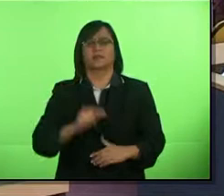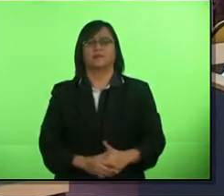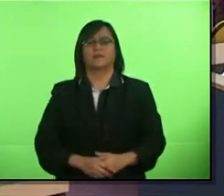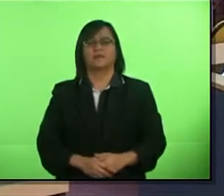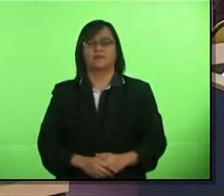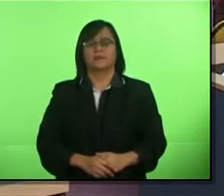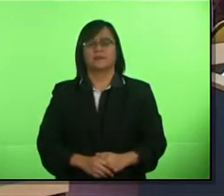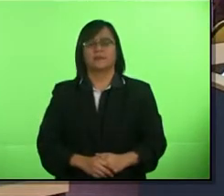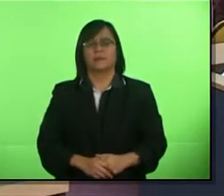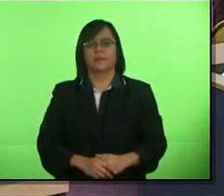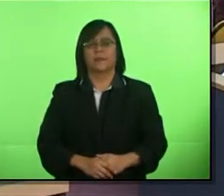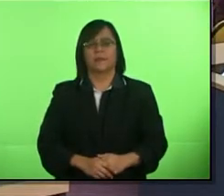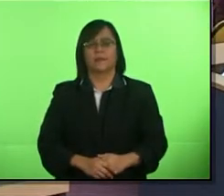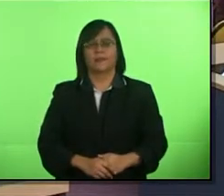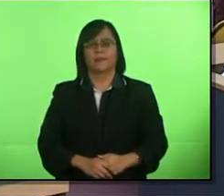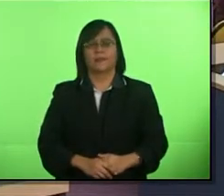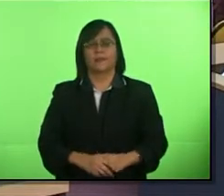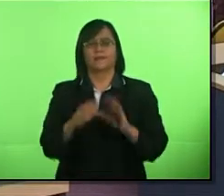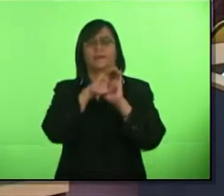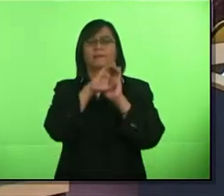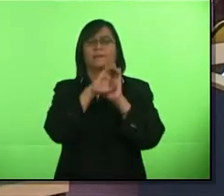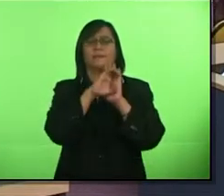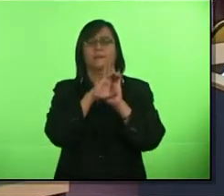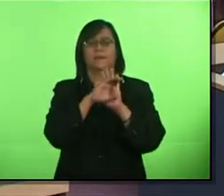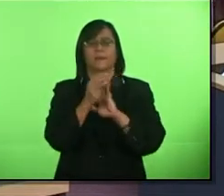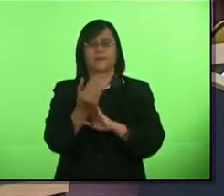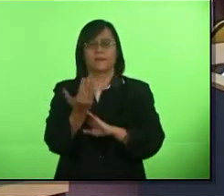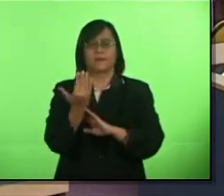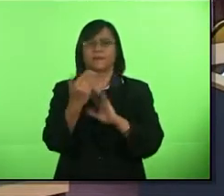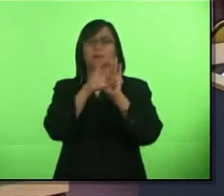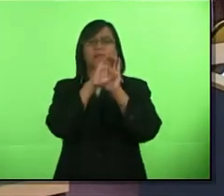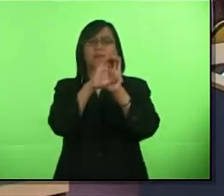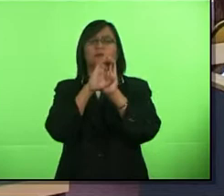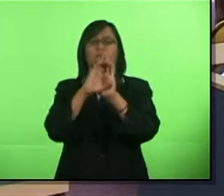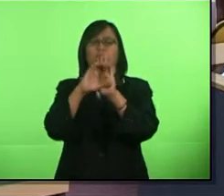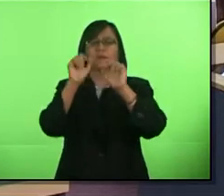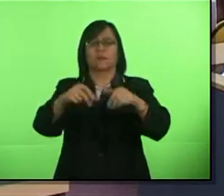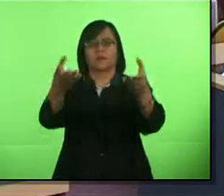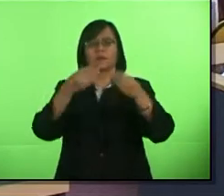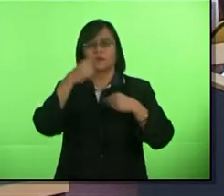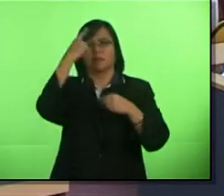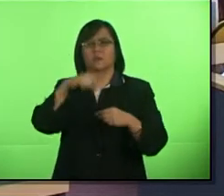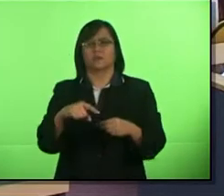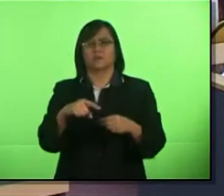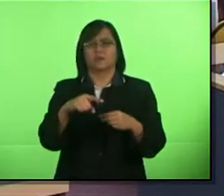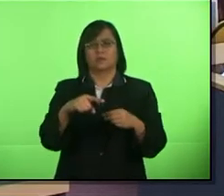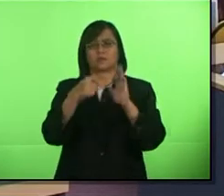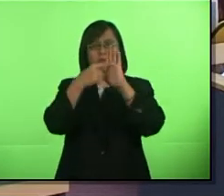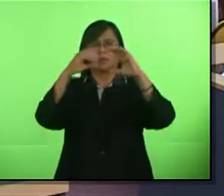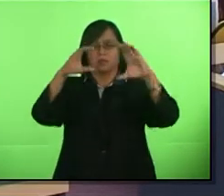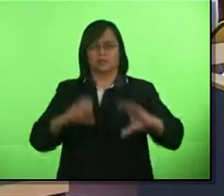Yes, yeah. Reading paper or, for example, what examples can you give to show that you're skimming?